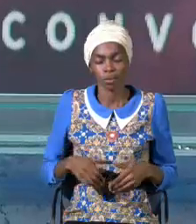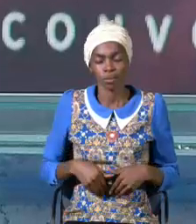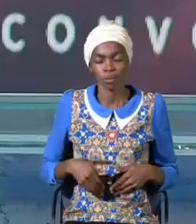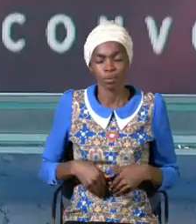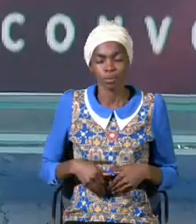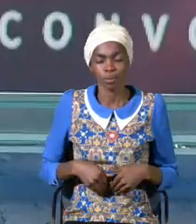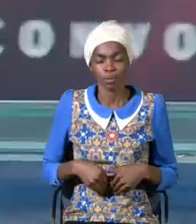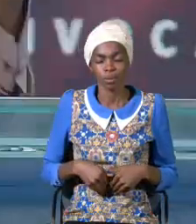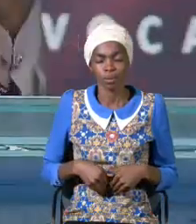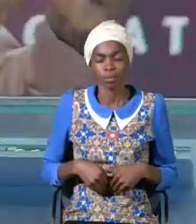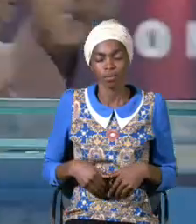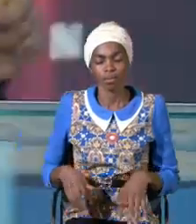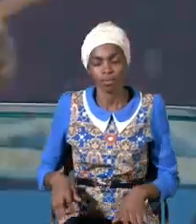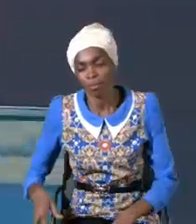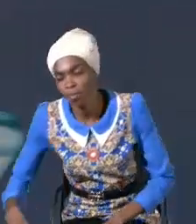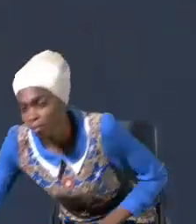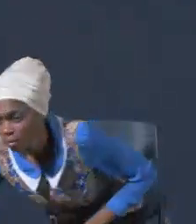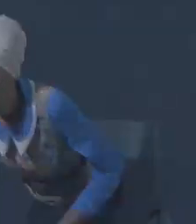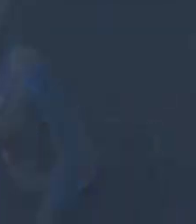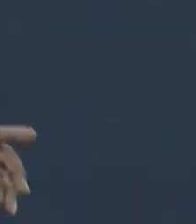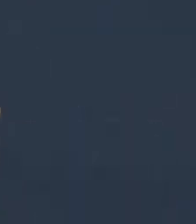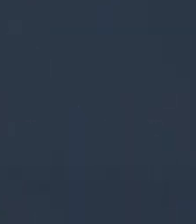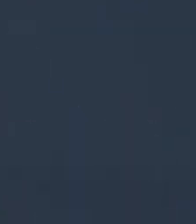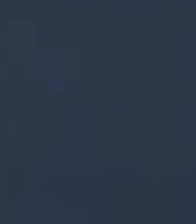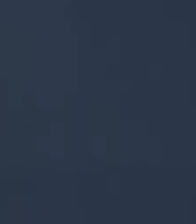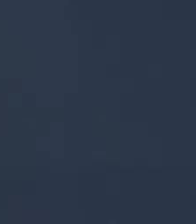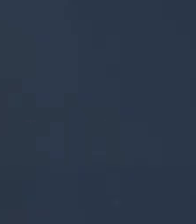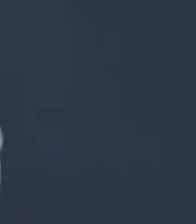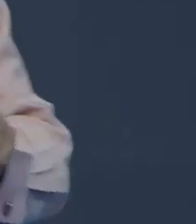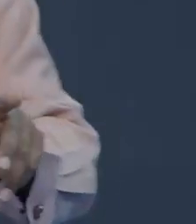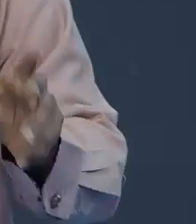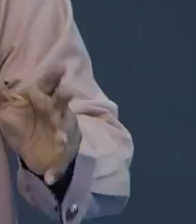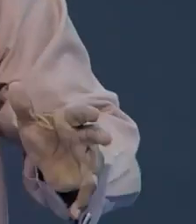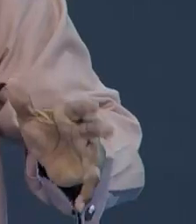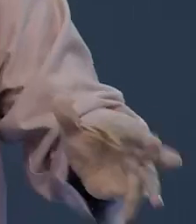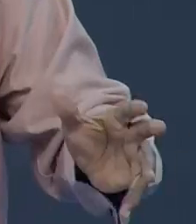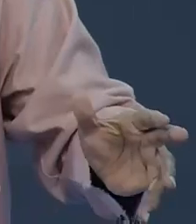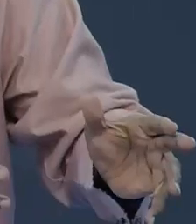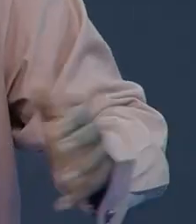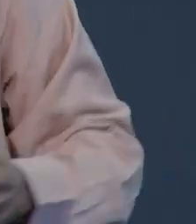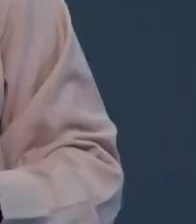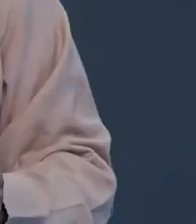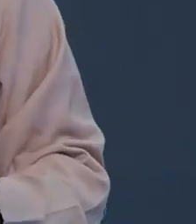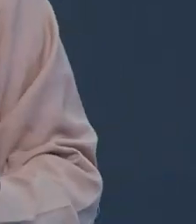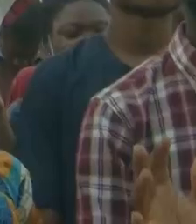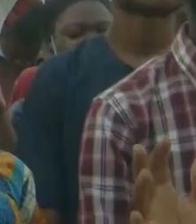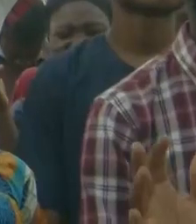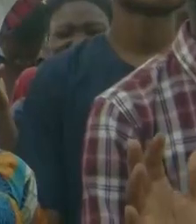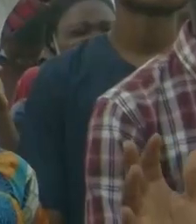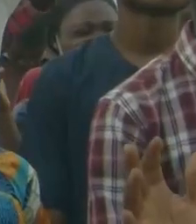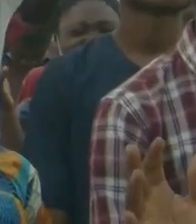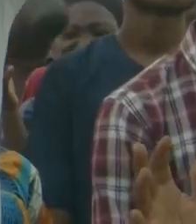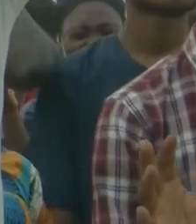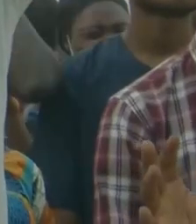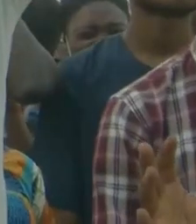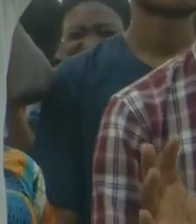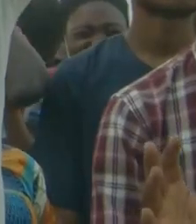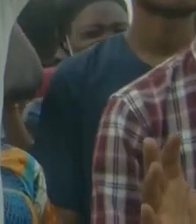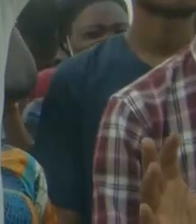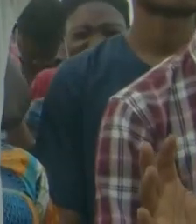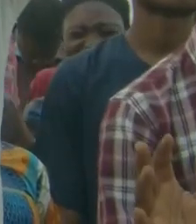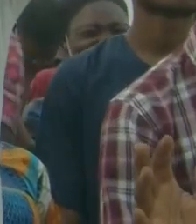young professionals. I pray today, anyone in the dungeon of mediocrity, you